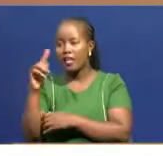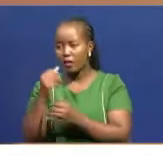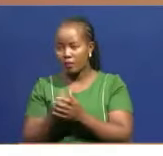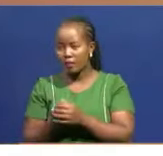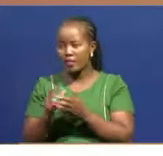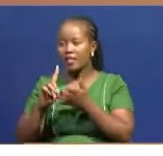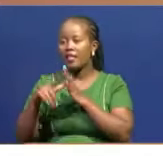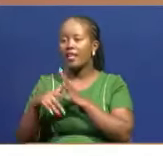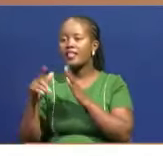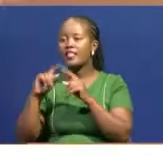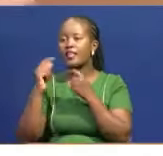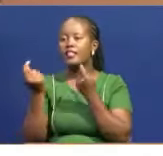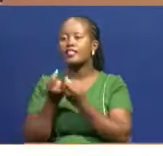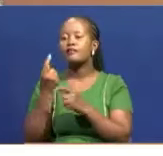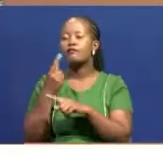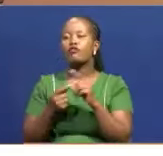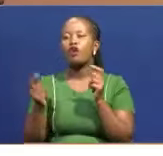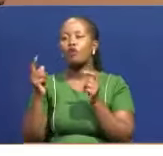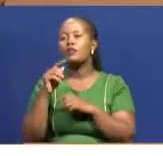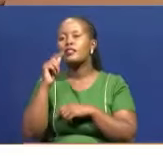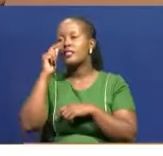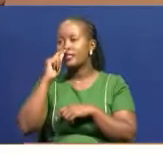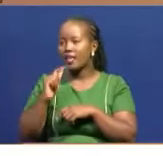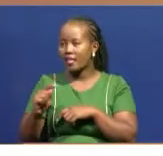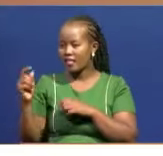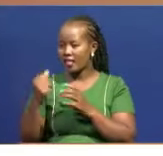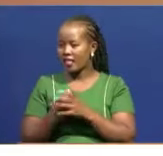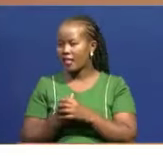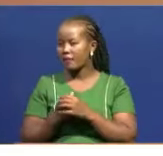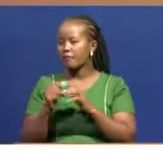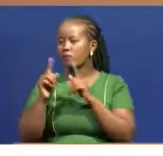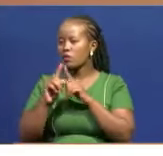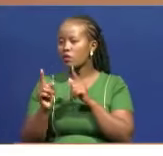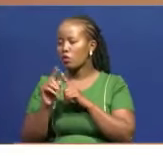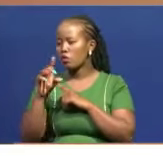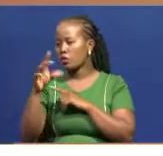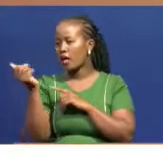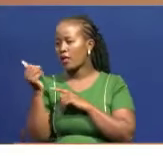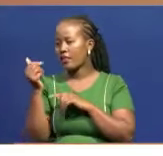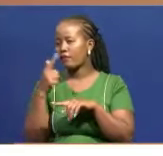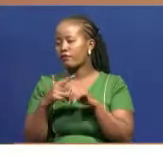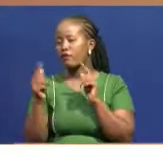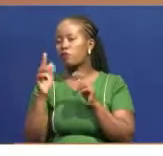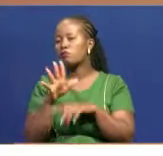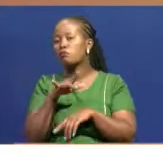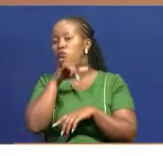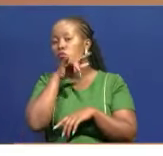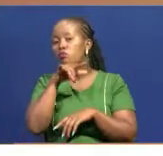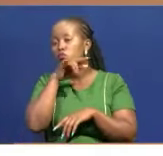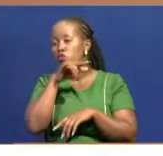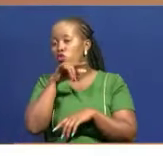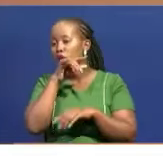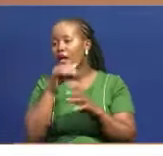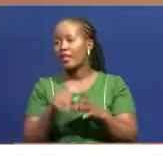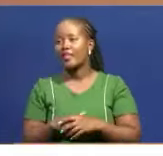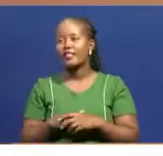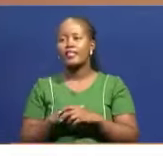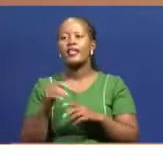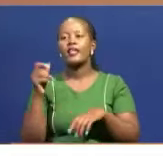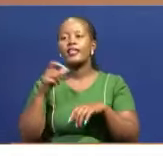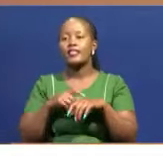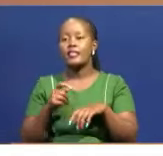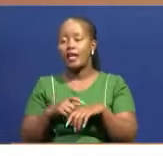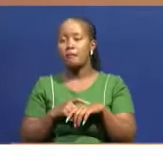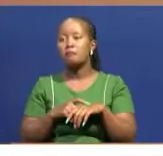Tanzania. I think we then had two franchise teams from Uganda. So by the time the Super Series was being